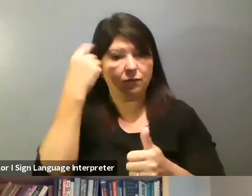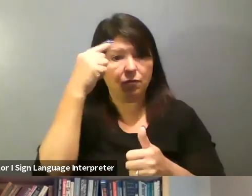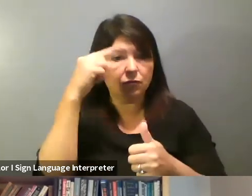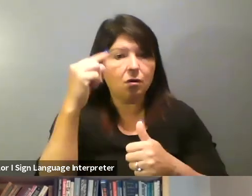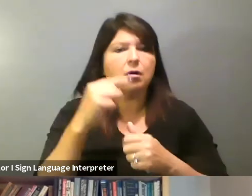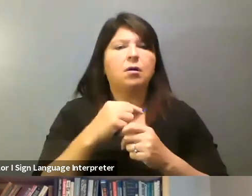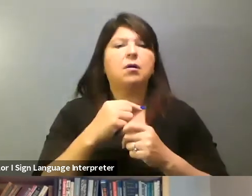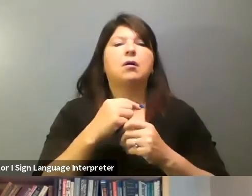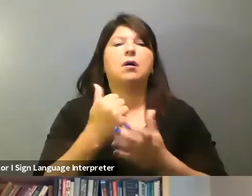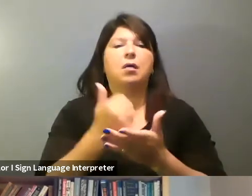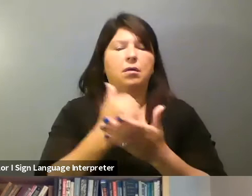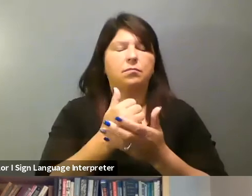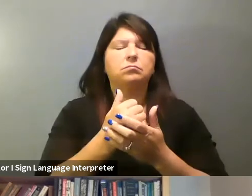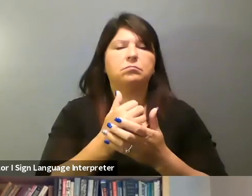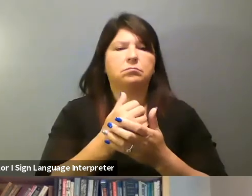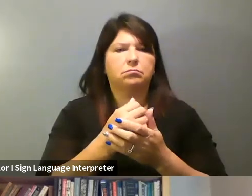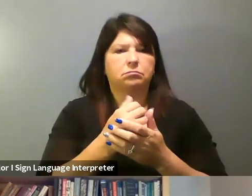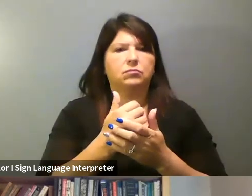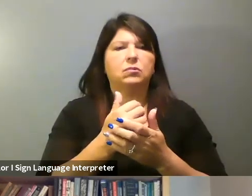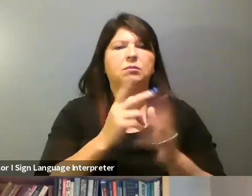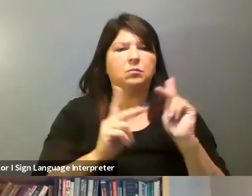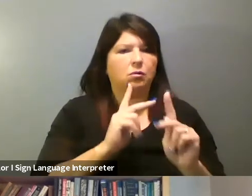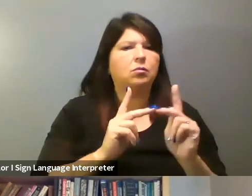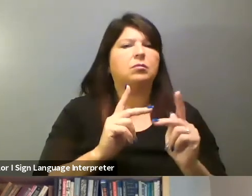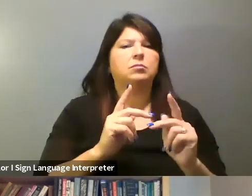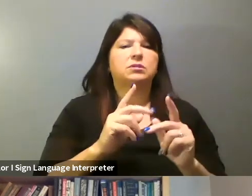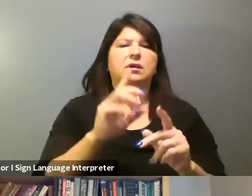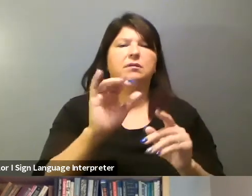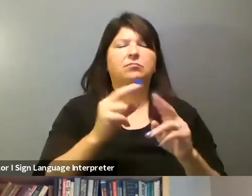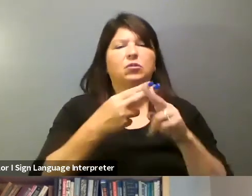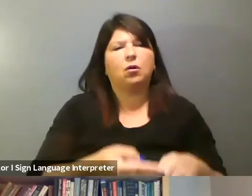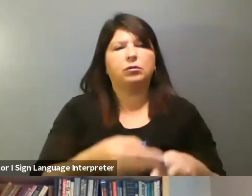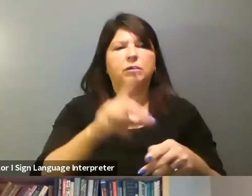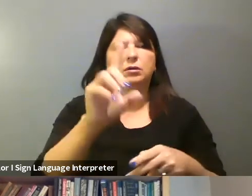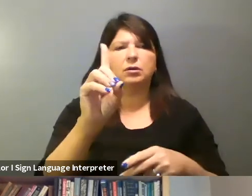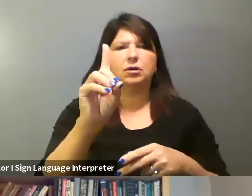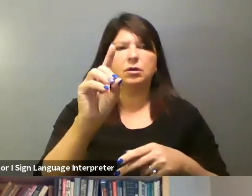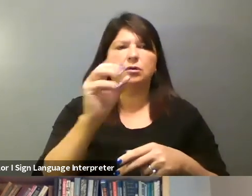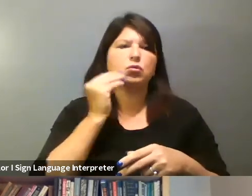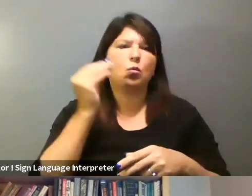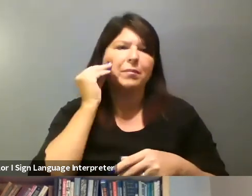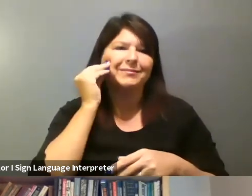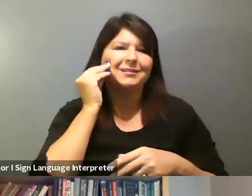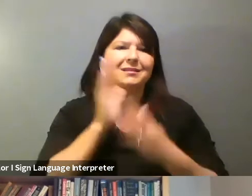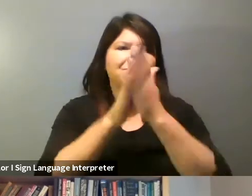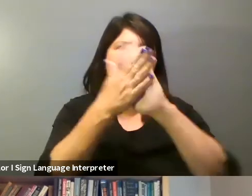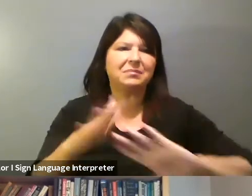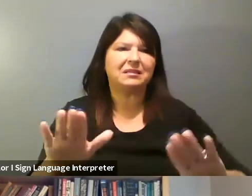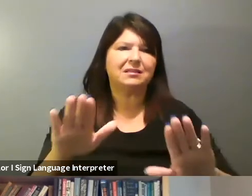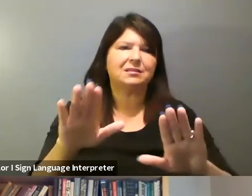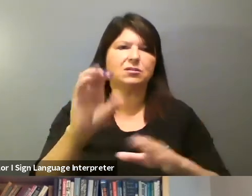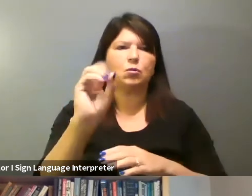domestic Peace Corps sort of thing. And so I was sent to the South Bronx as a VISTA volunteer. I was the